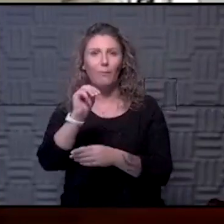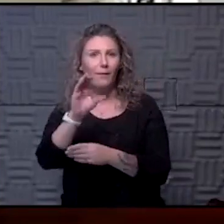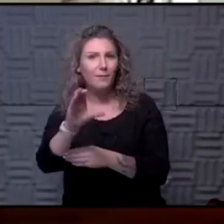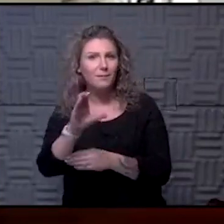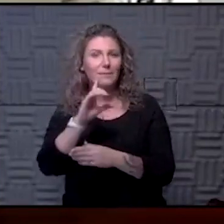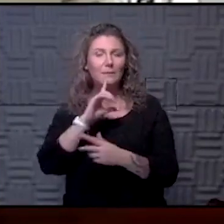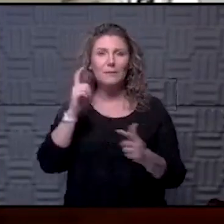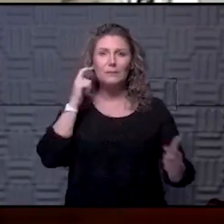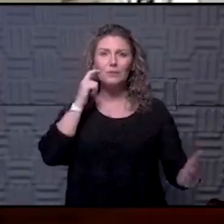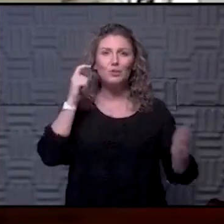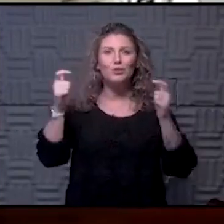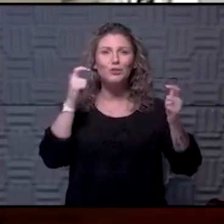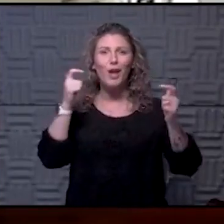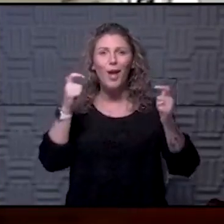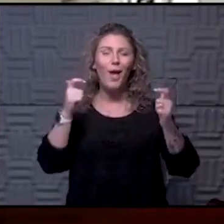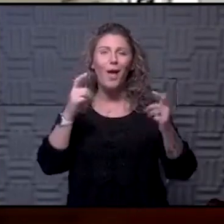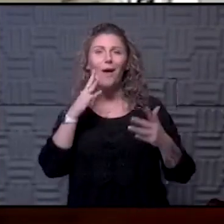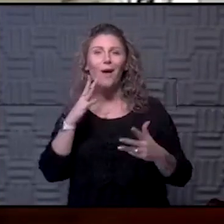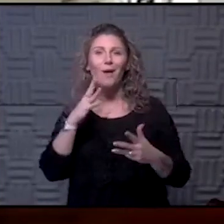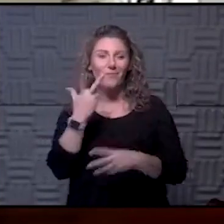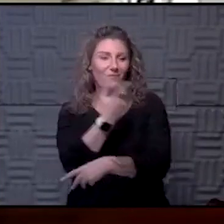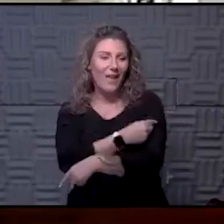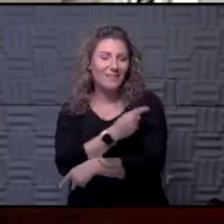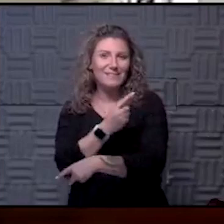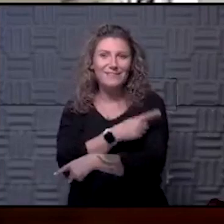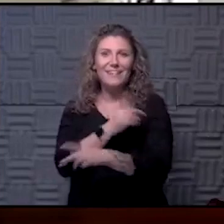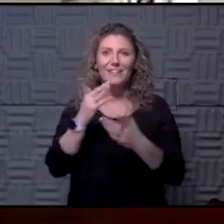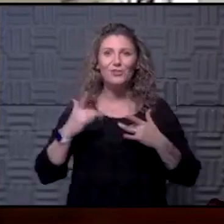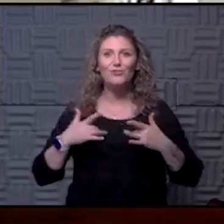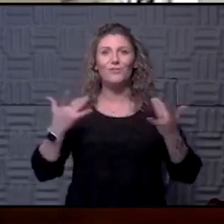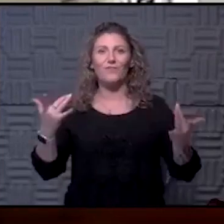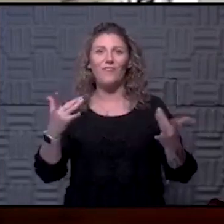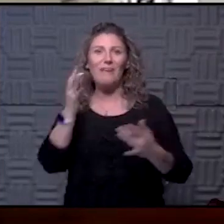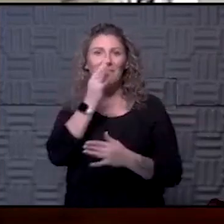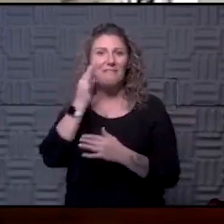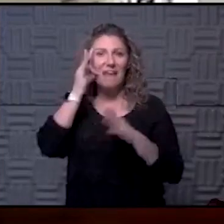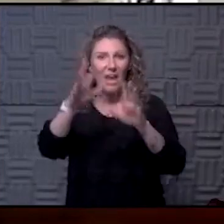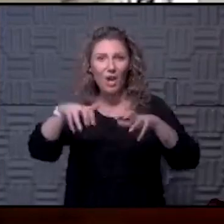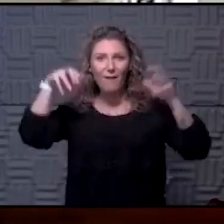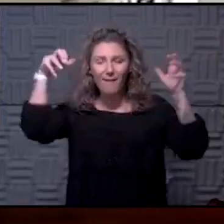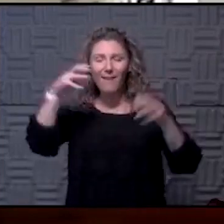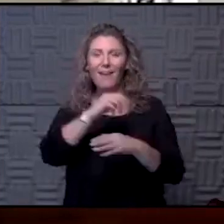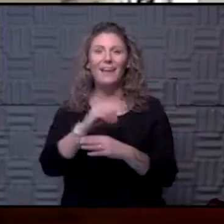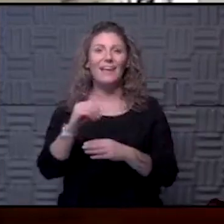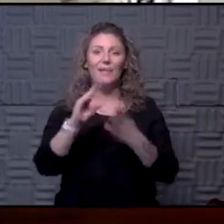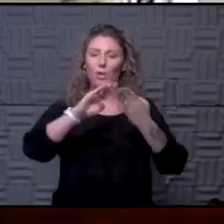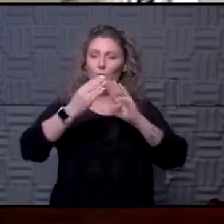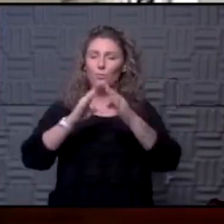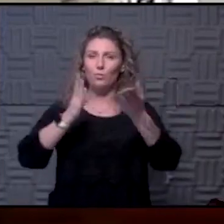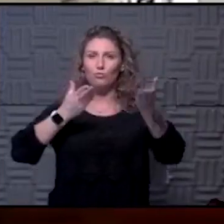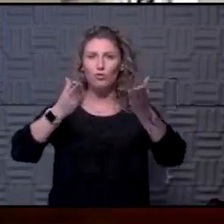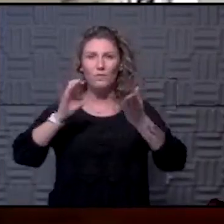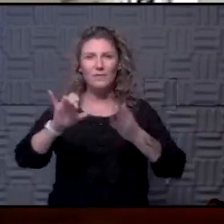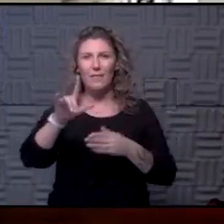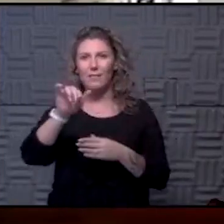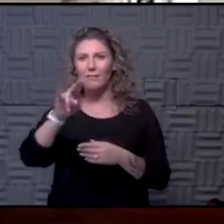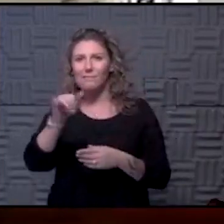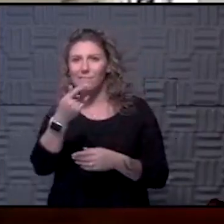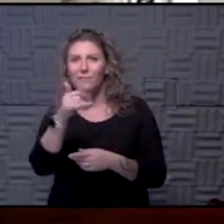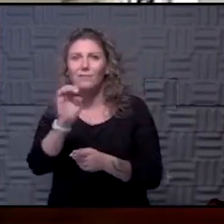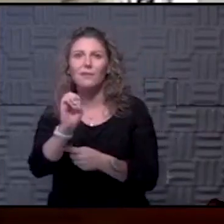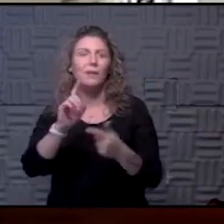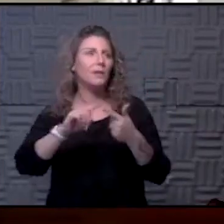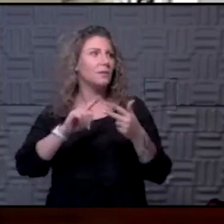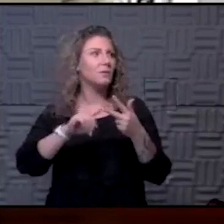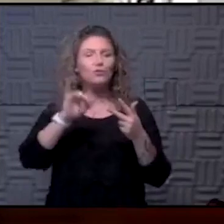mega mass vaccination event at Arrowhead, Community Services League that we've partnered with the Jackson